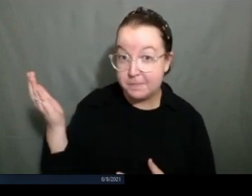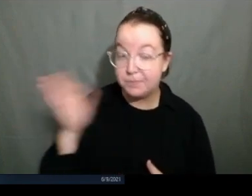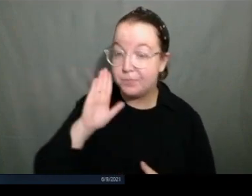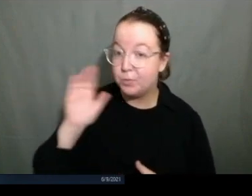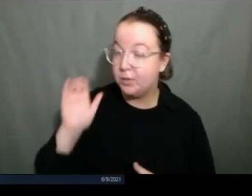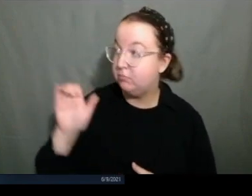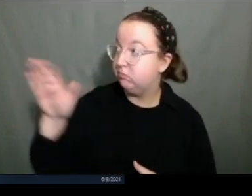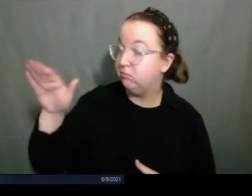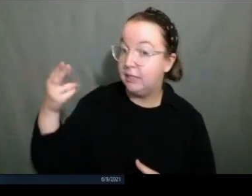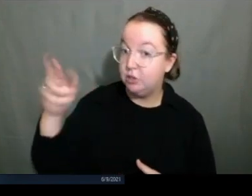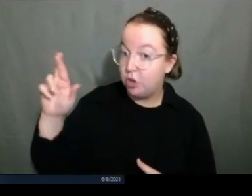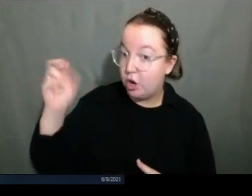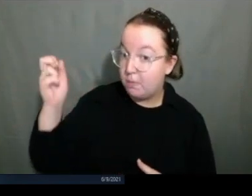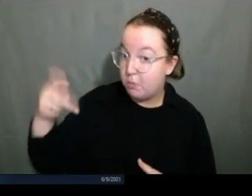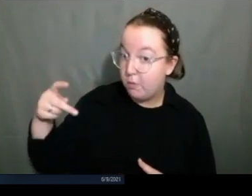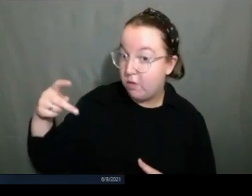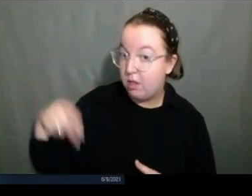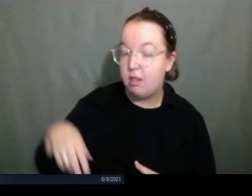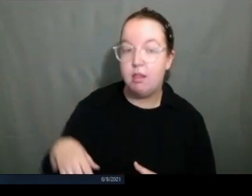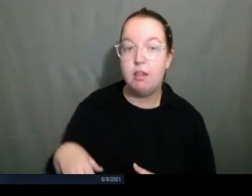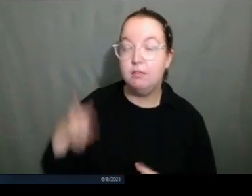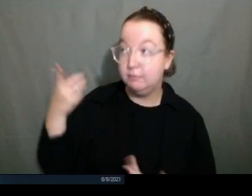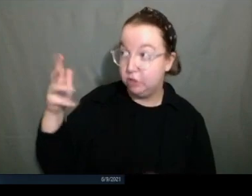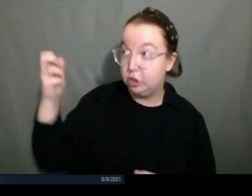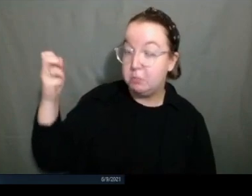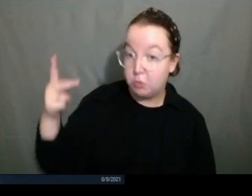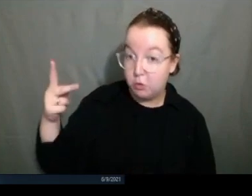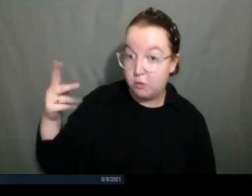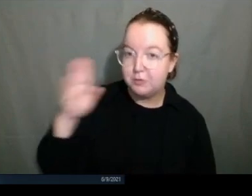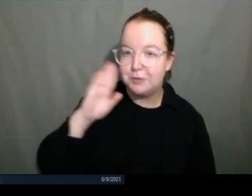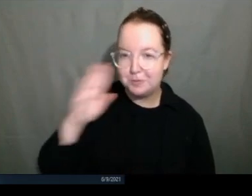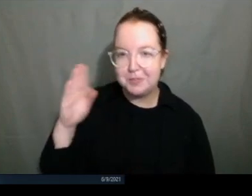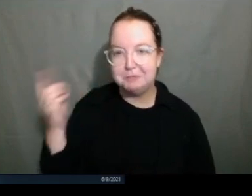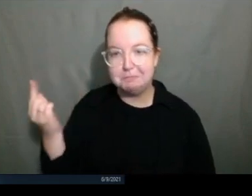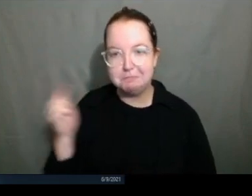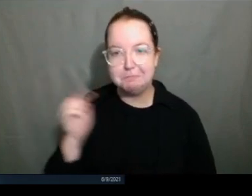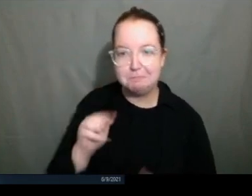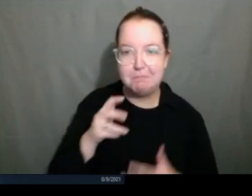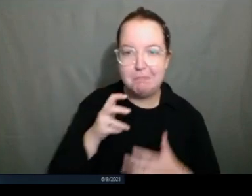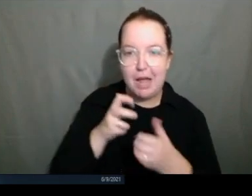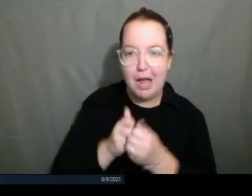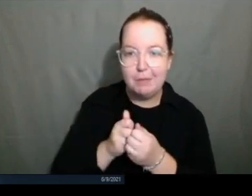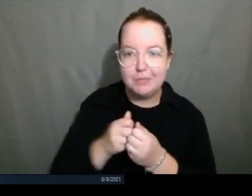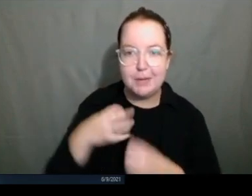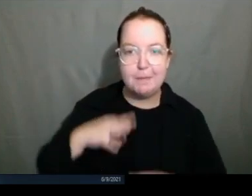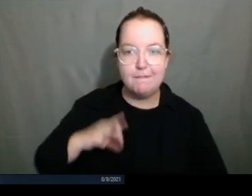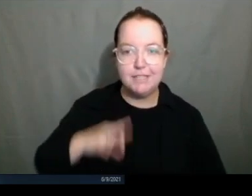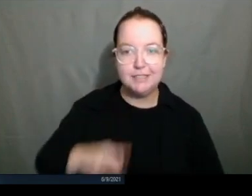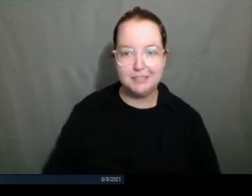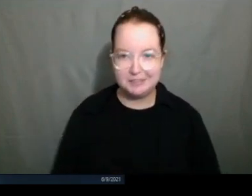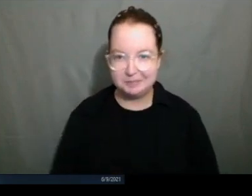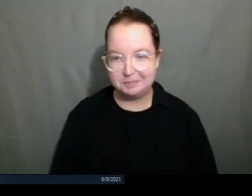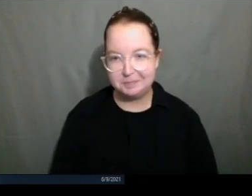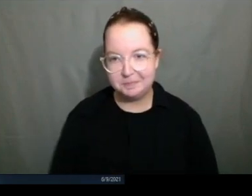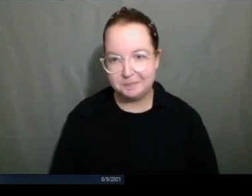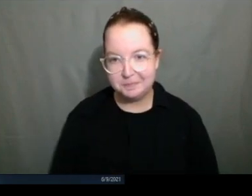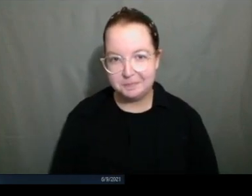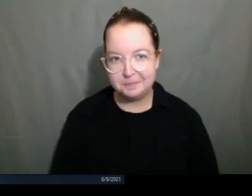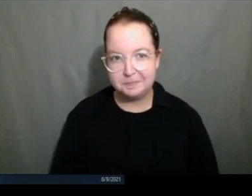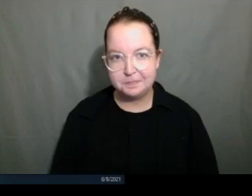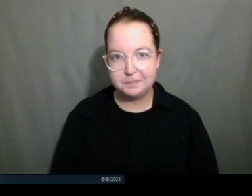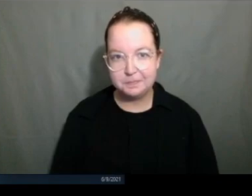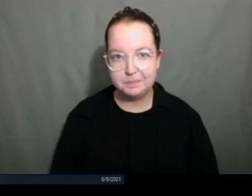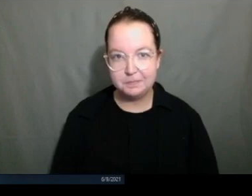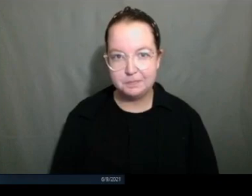to HR for approval, and then once they've approved it, you would be able to go in and update your benefits. You can also see